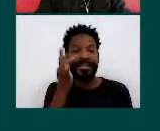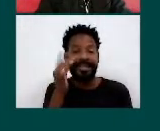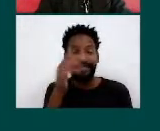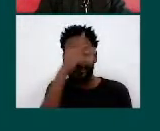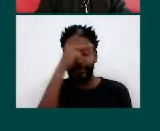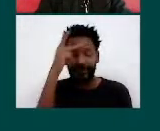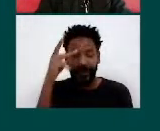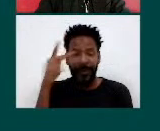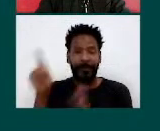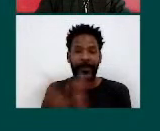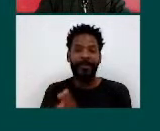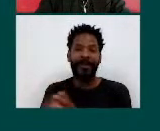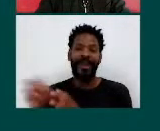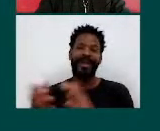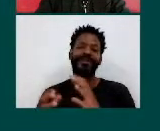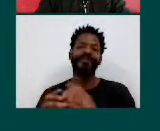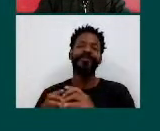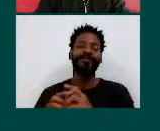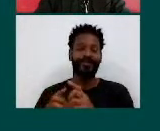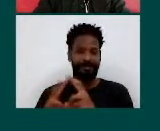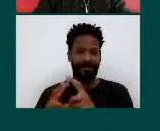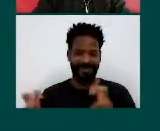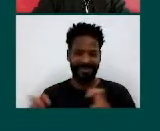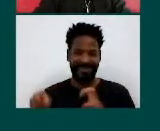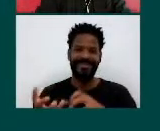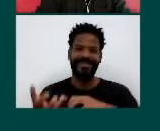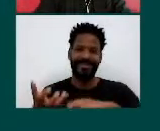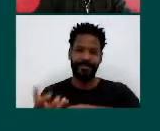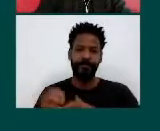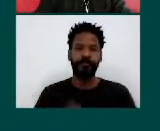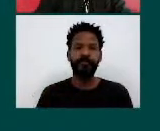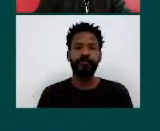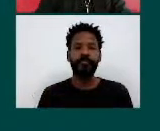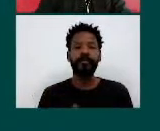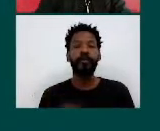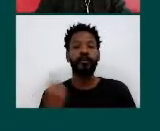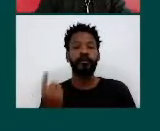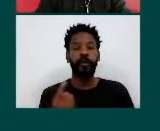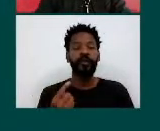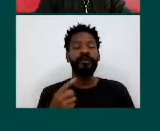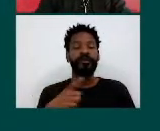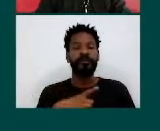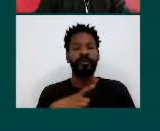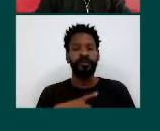and together with the as a state,